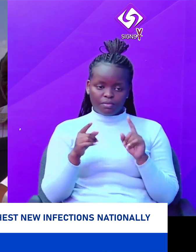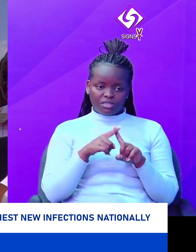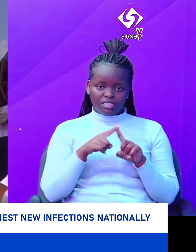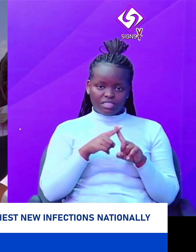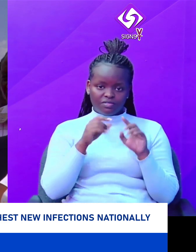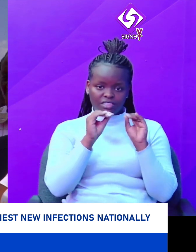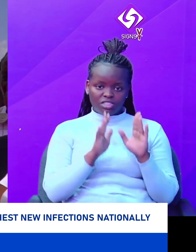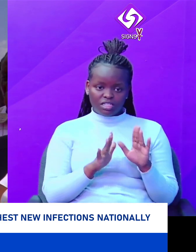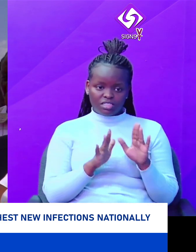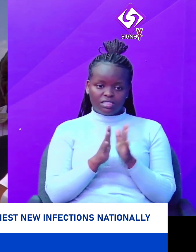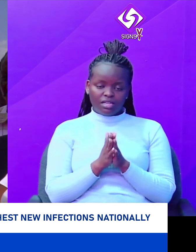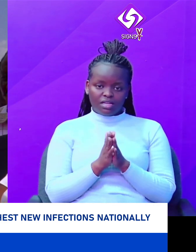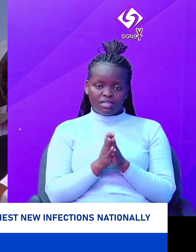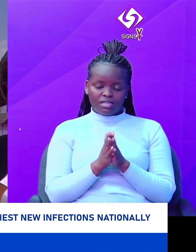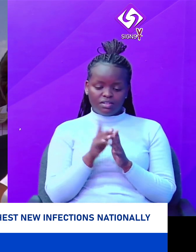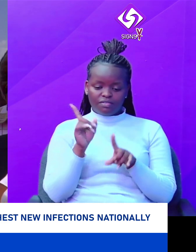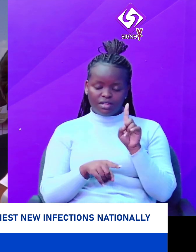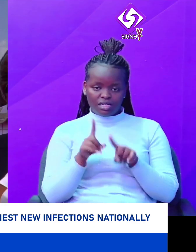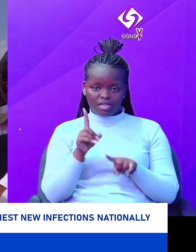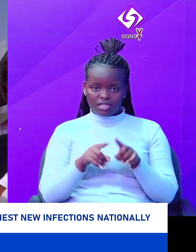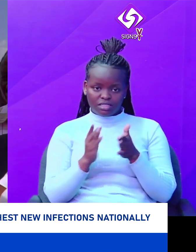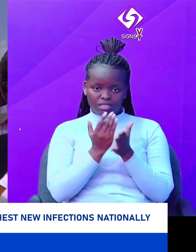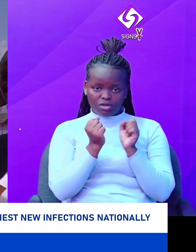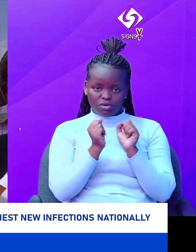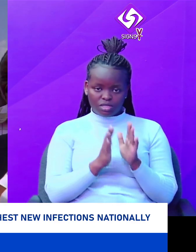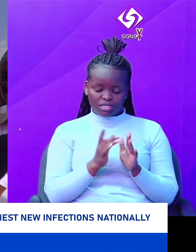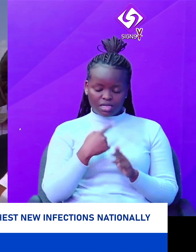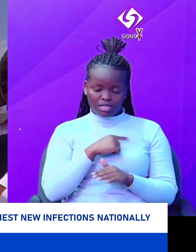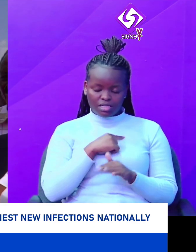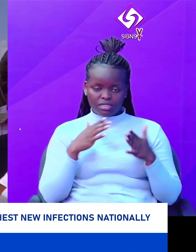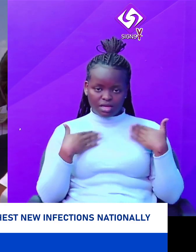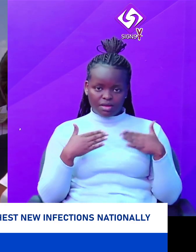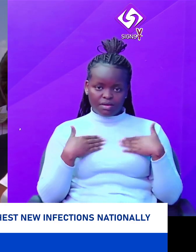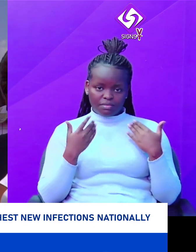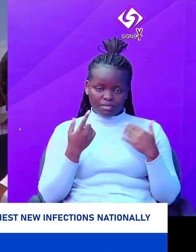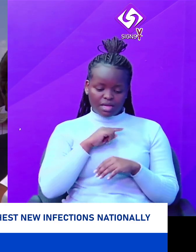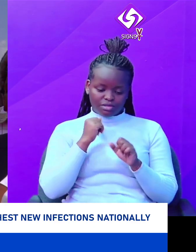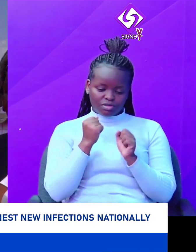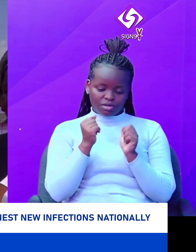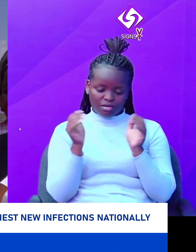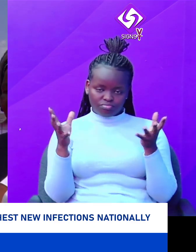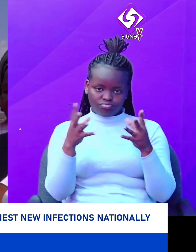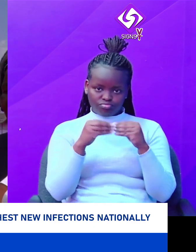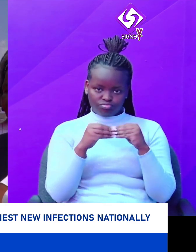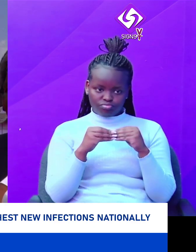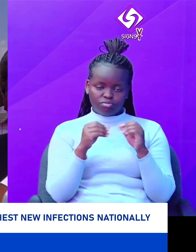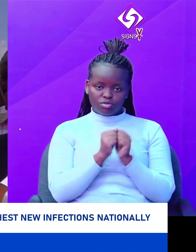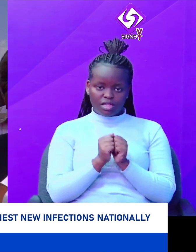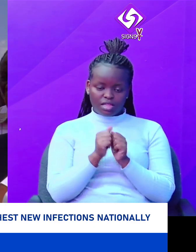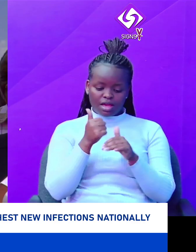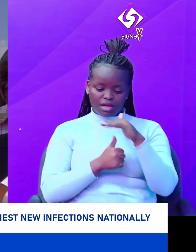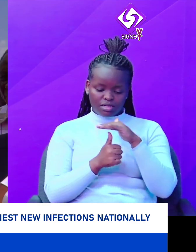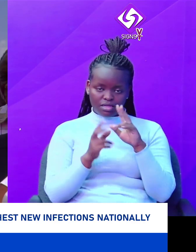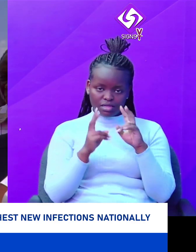Kenepote, and various stakeholders. And we are very happy that we have rallied together under the theme One Race, One Goal